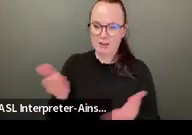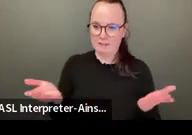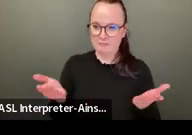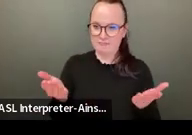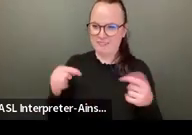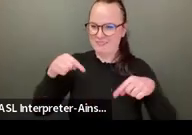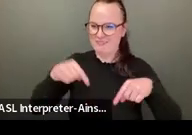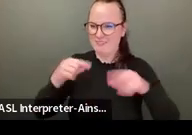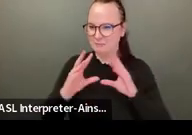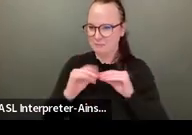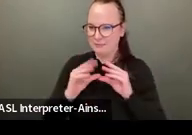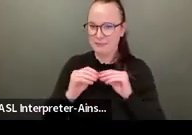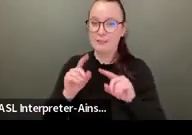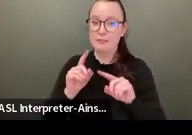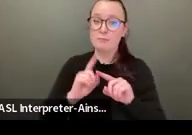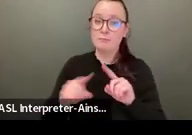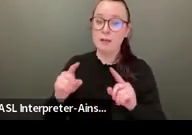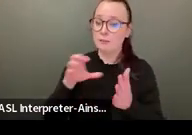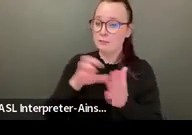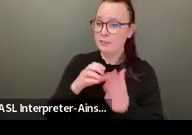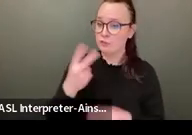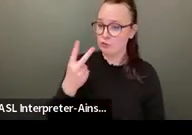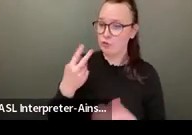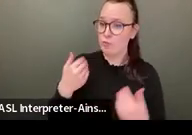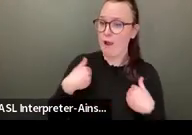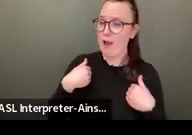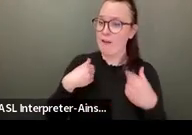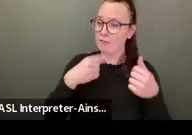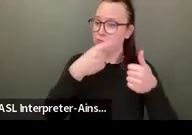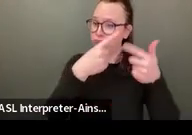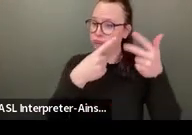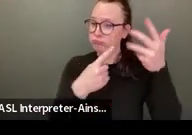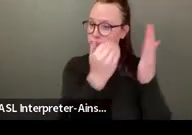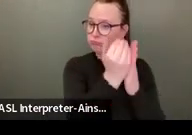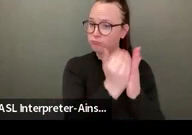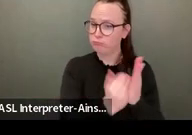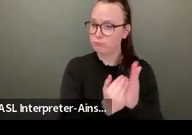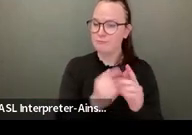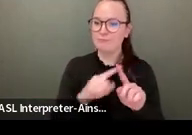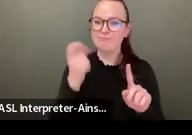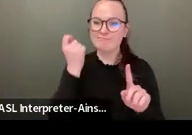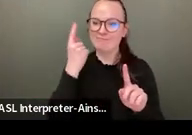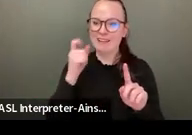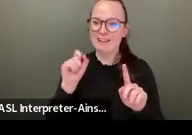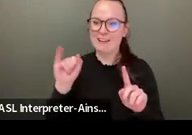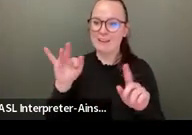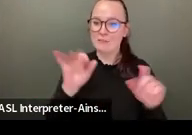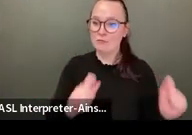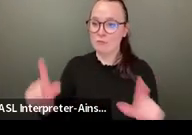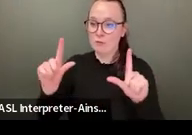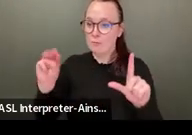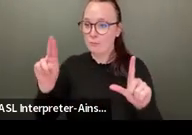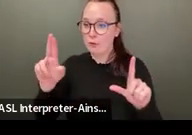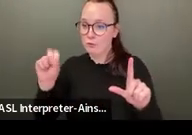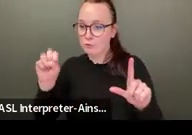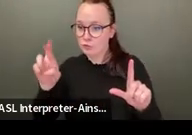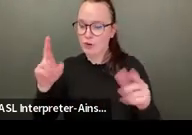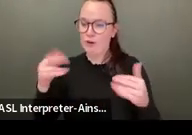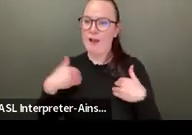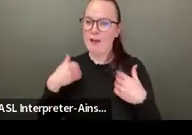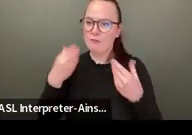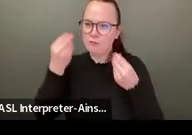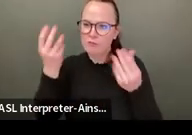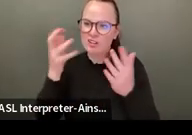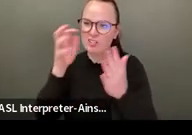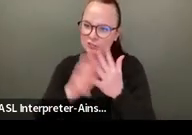section two outlines them. But if you go to MUSER, it will tell you exactly what all of the disability categories, it will define them, and it will explain